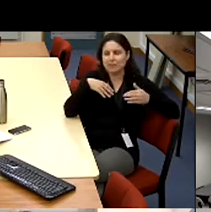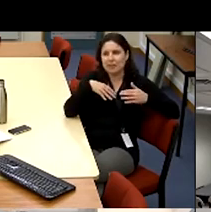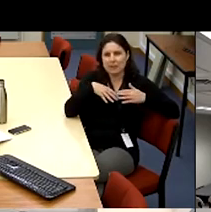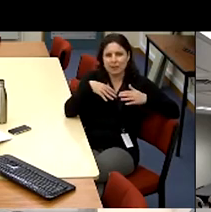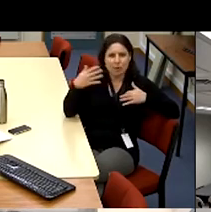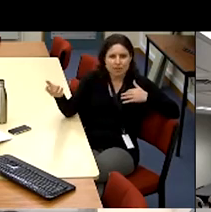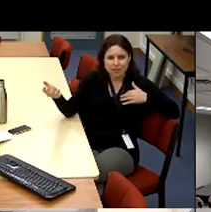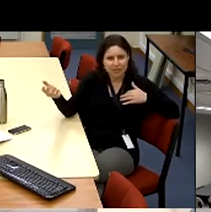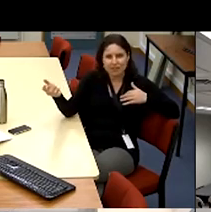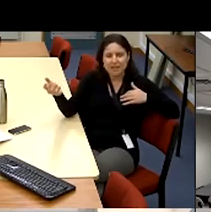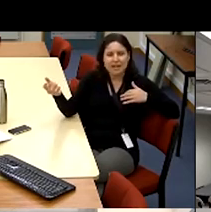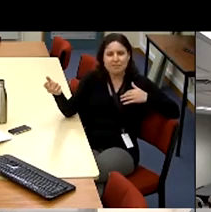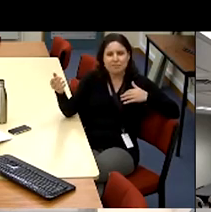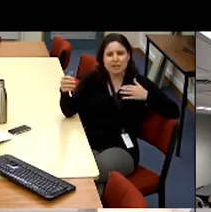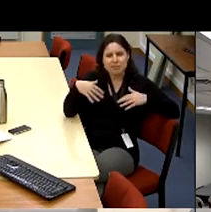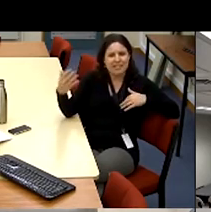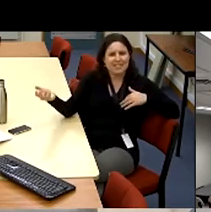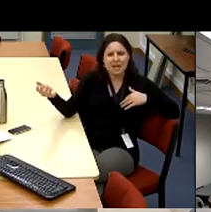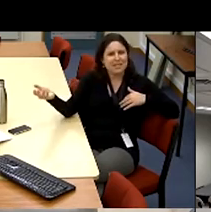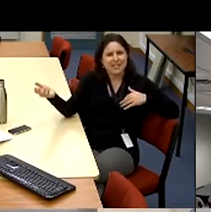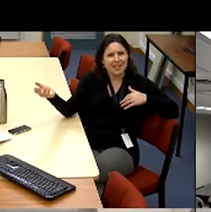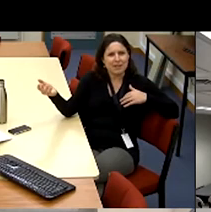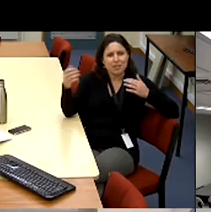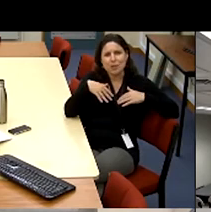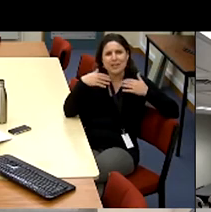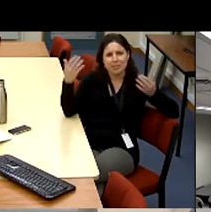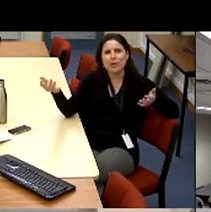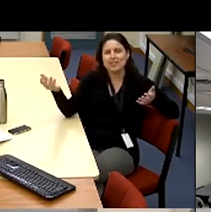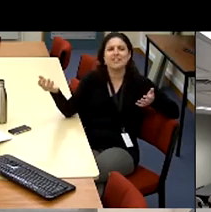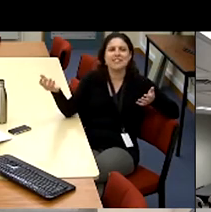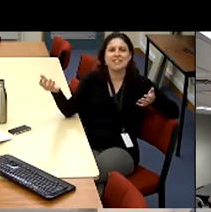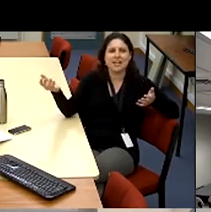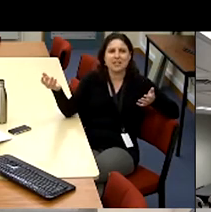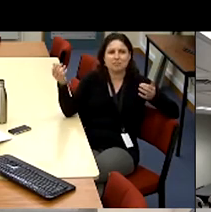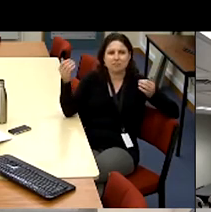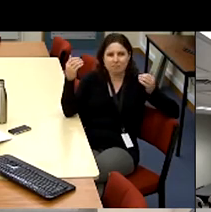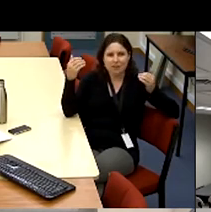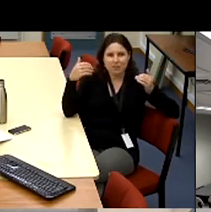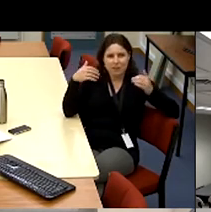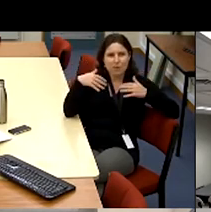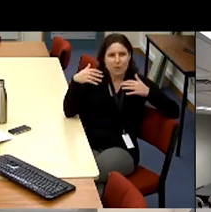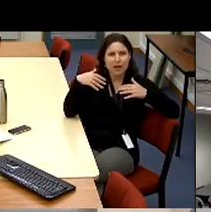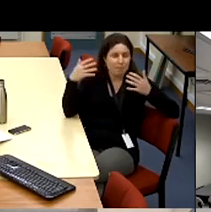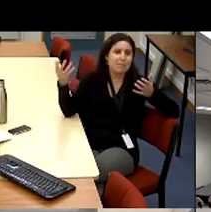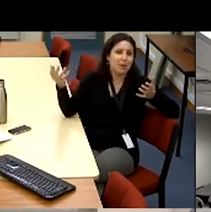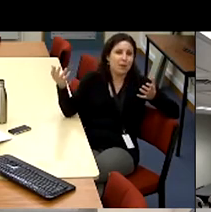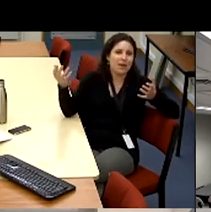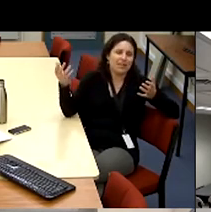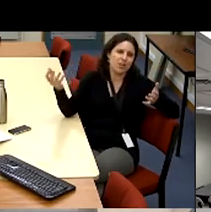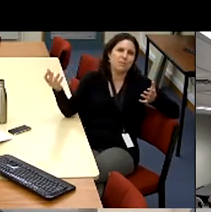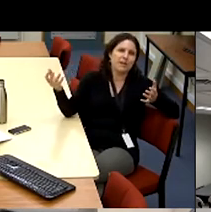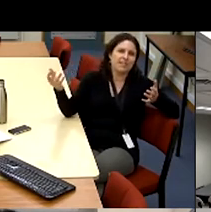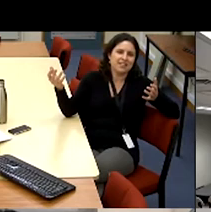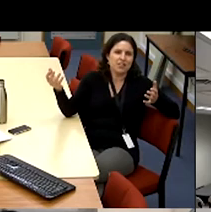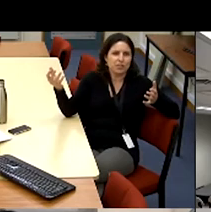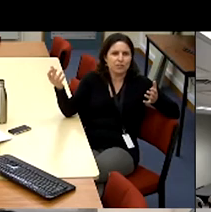or, a politician. But does that matter? I mean, surely the point is that people are people and